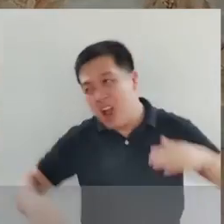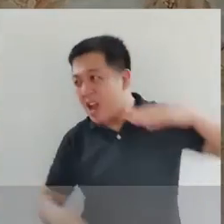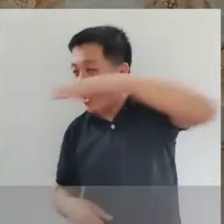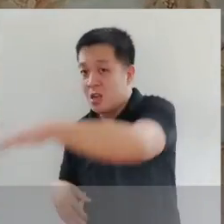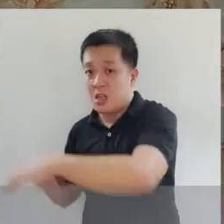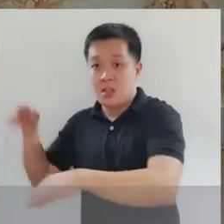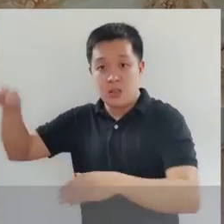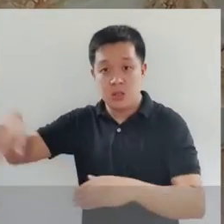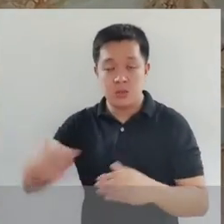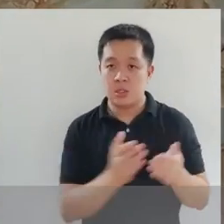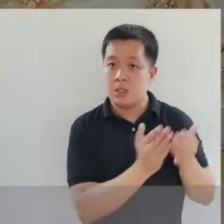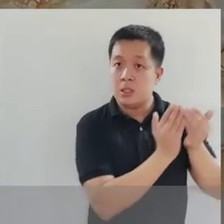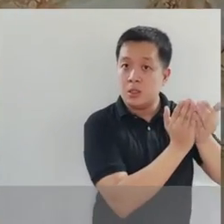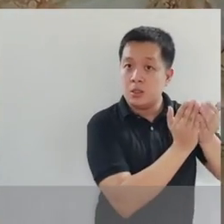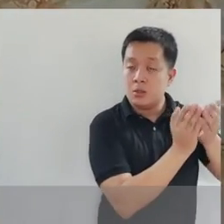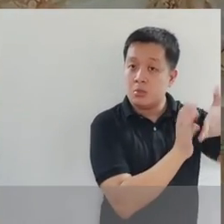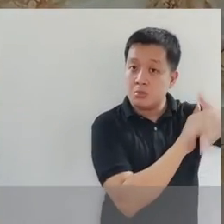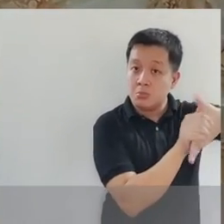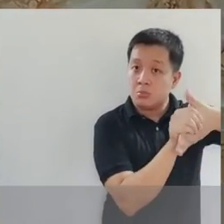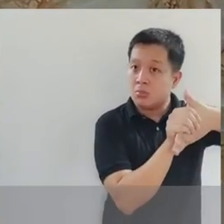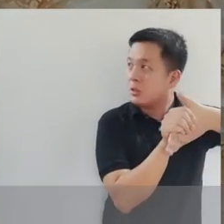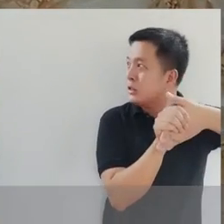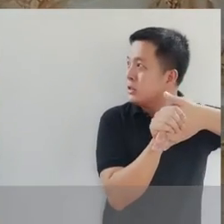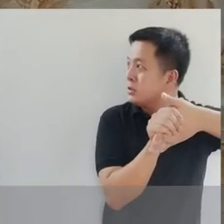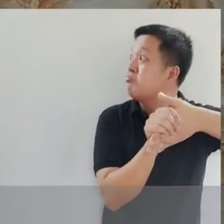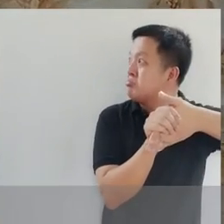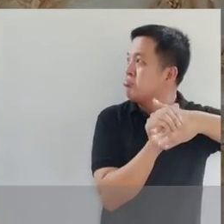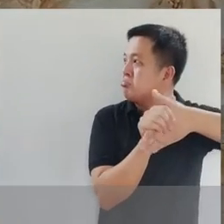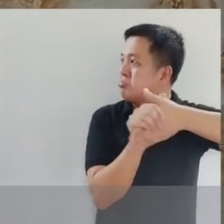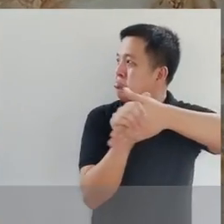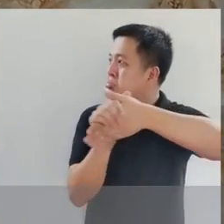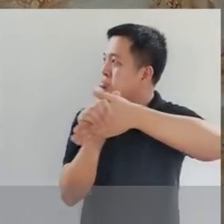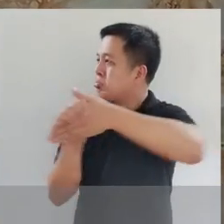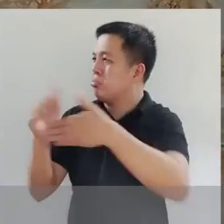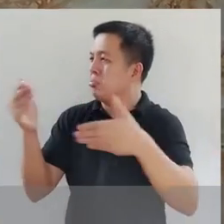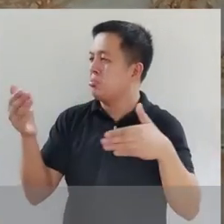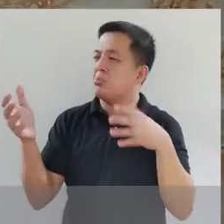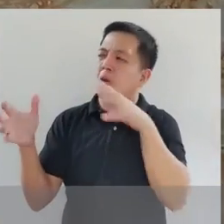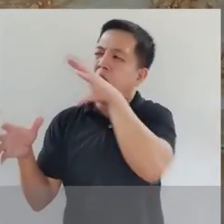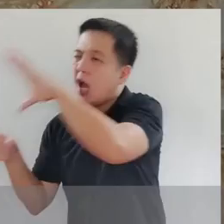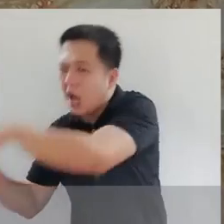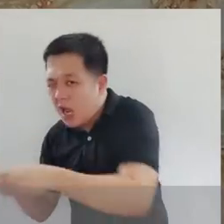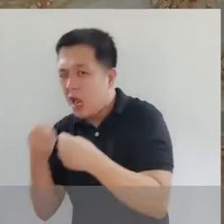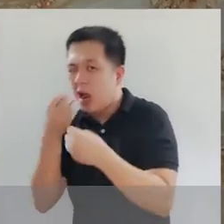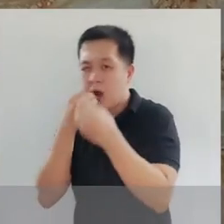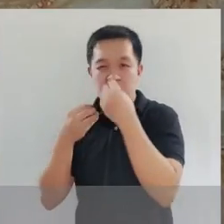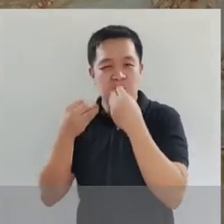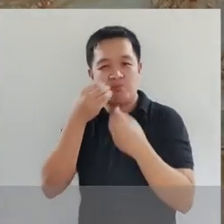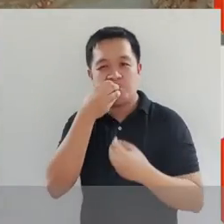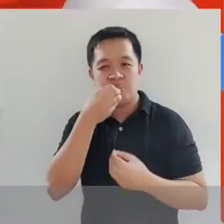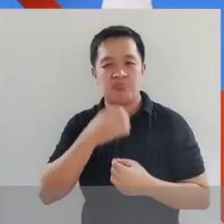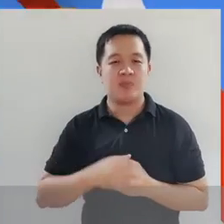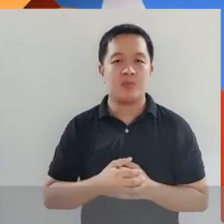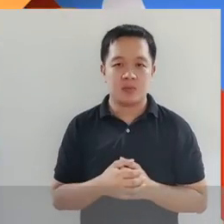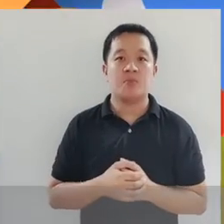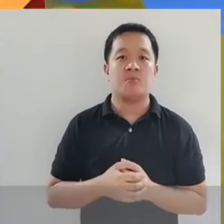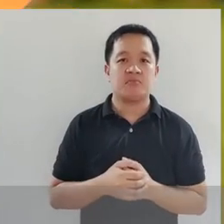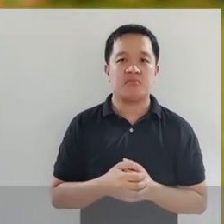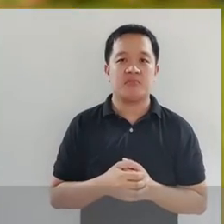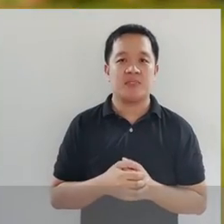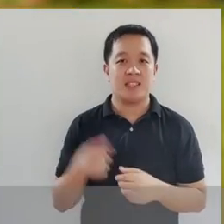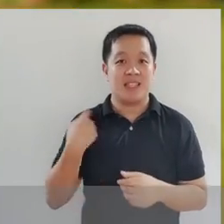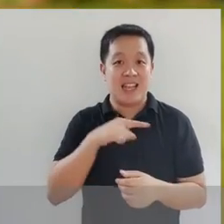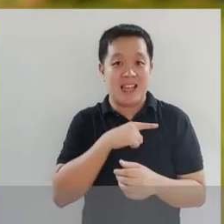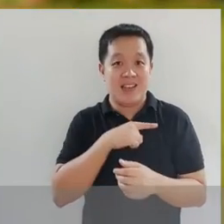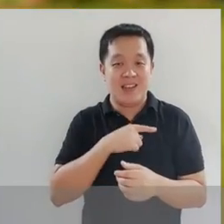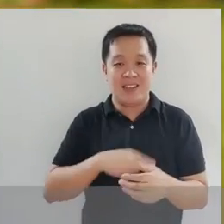splash. When Sharky saw the splashing crew, she finished off some pirates too.